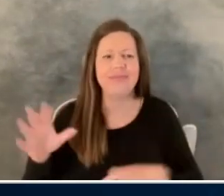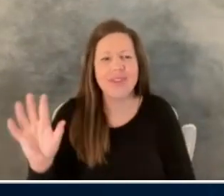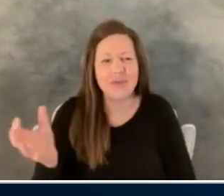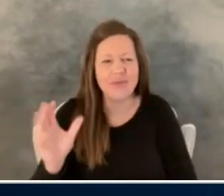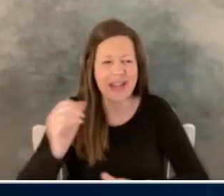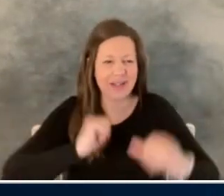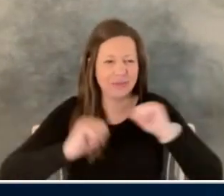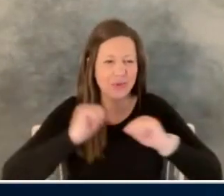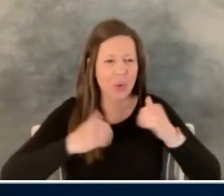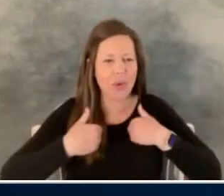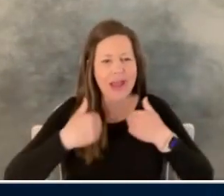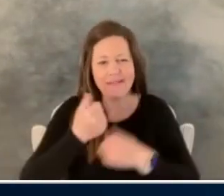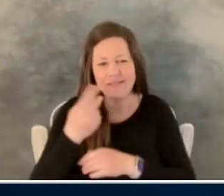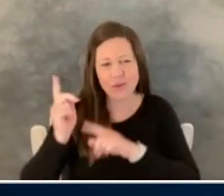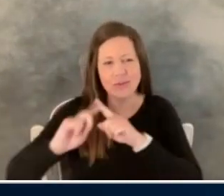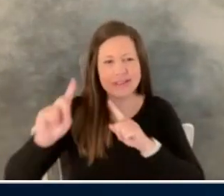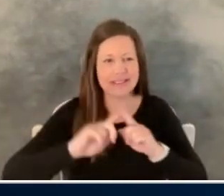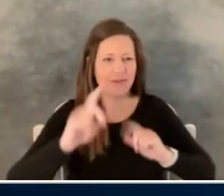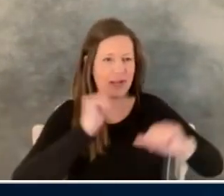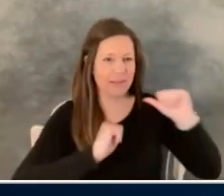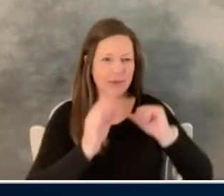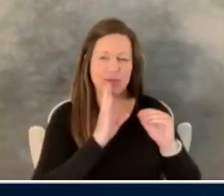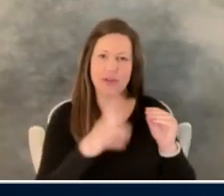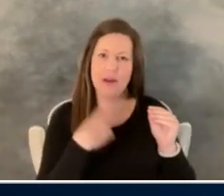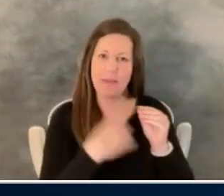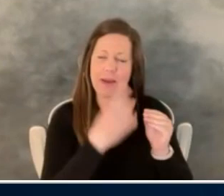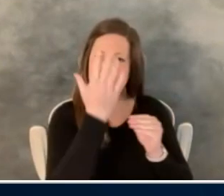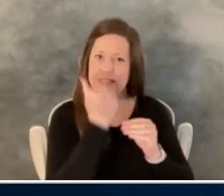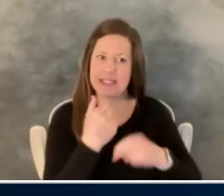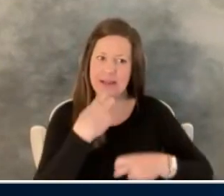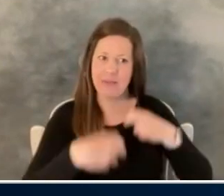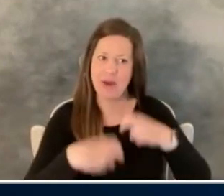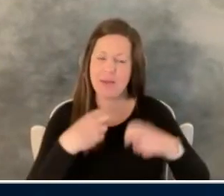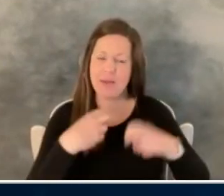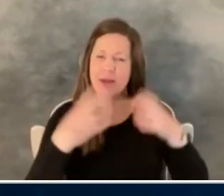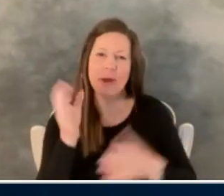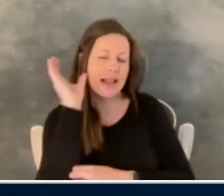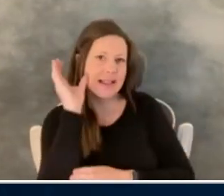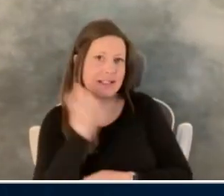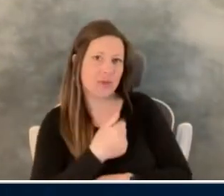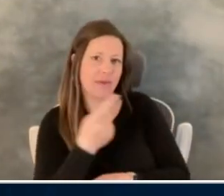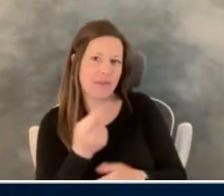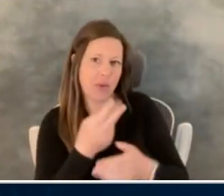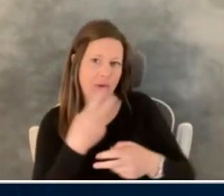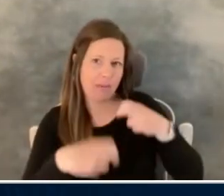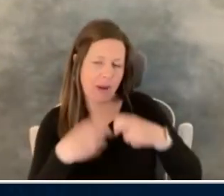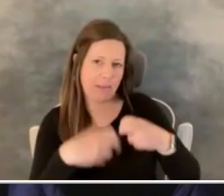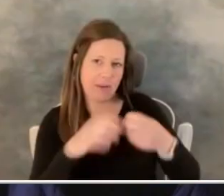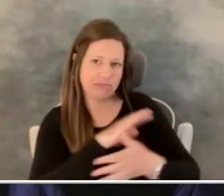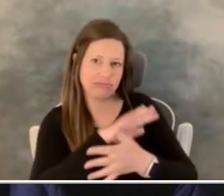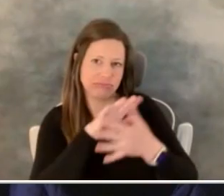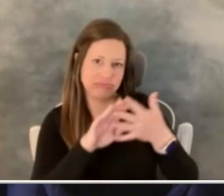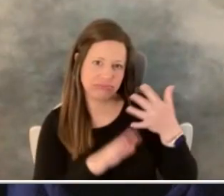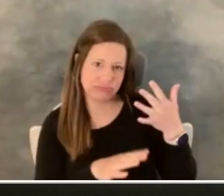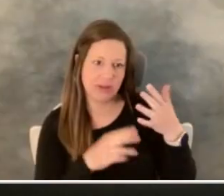different episodes to sleep problems. So let's listen to a few of the issues mentioned on that show.